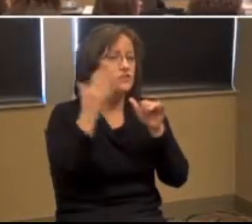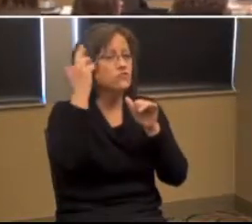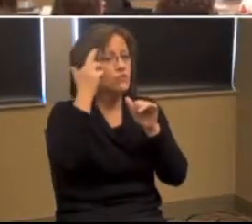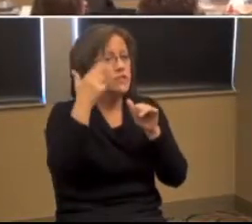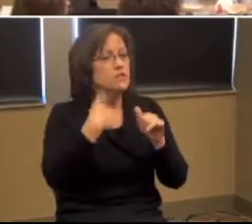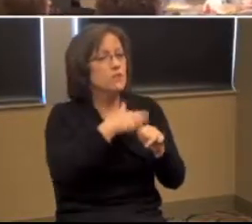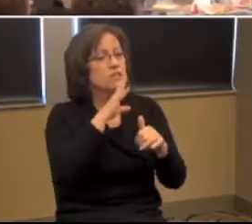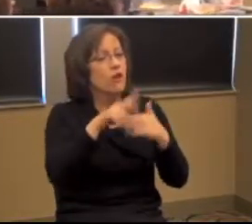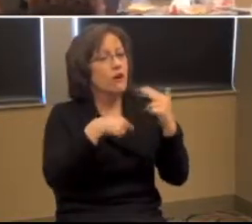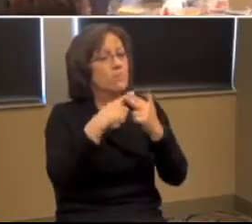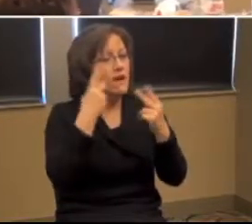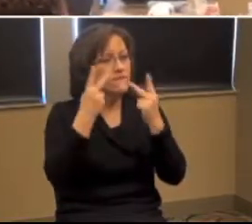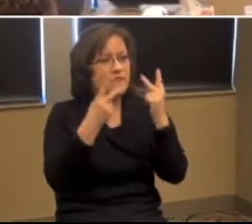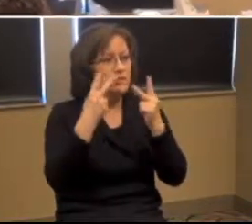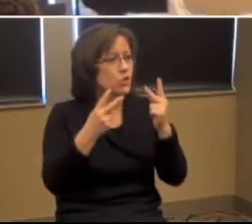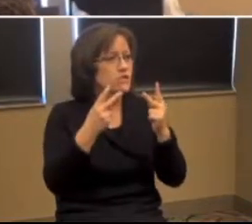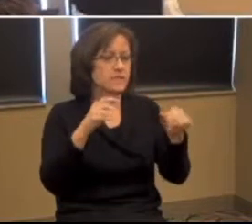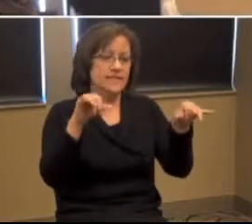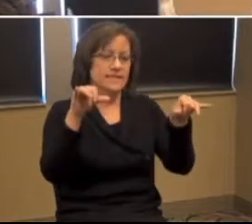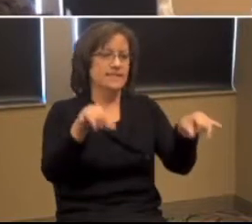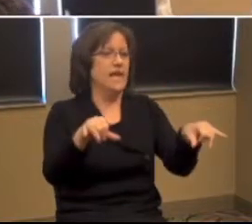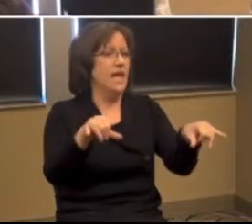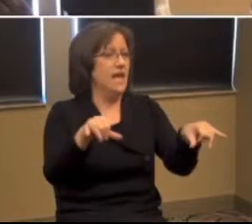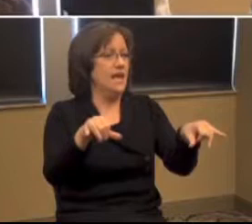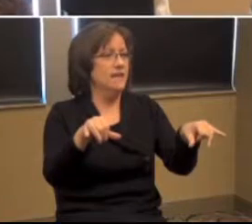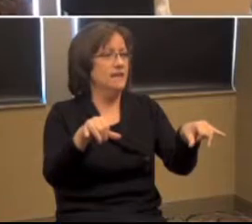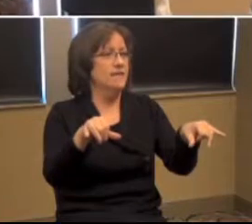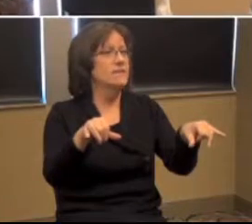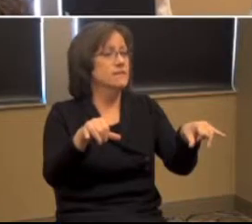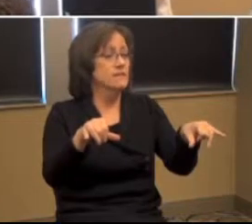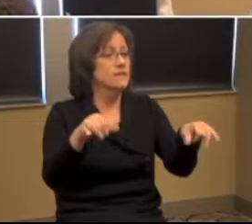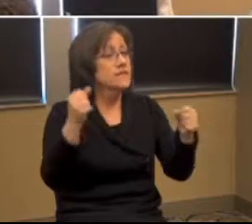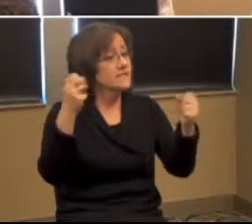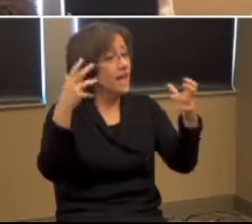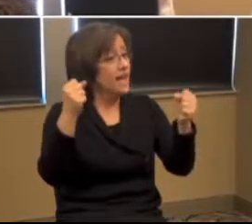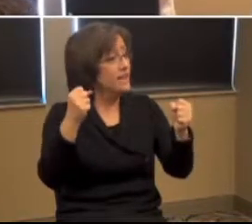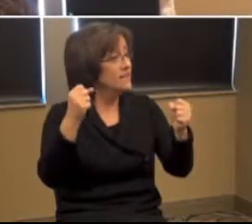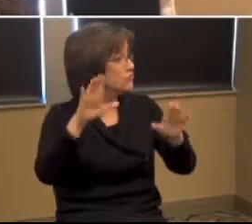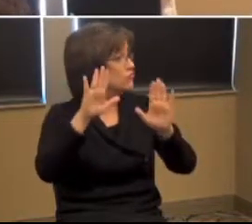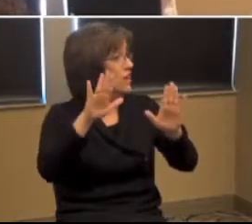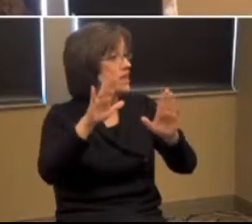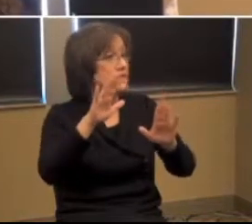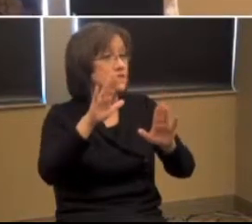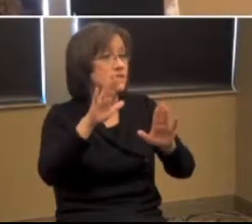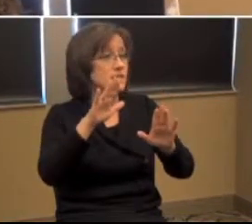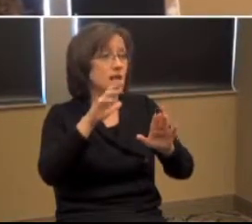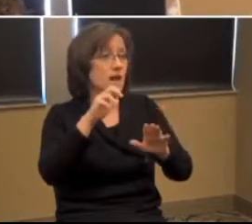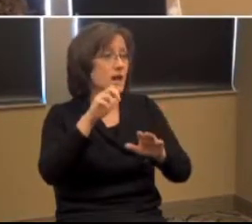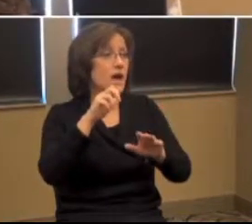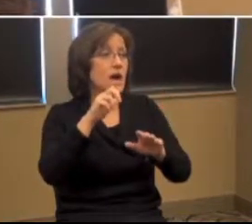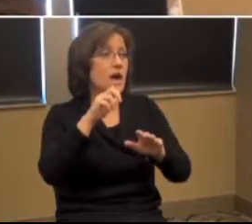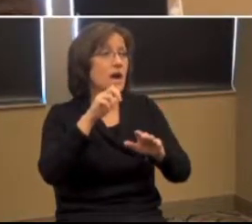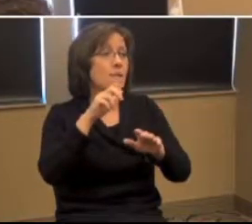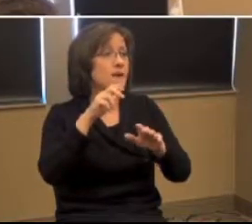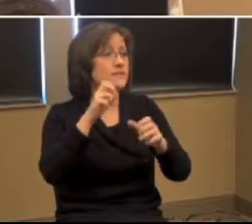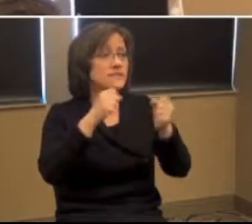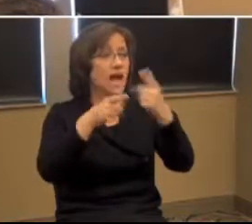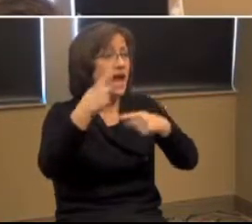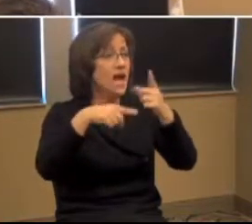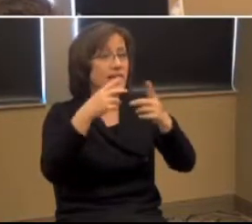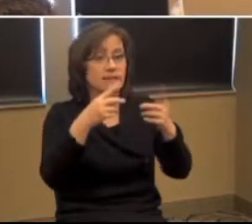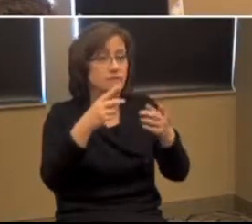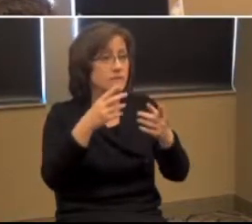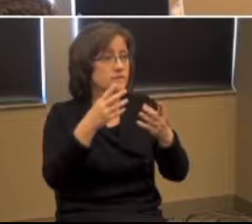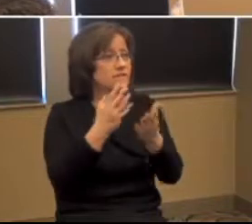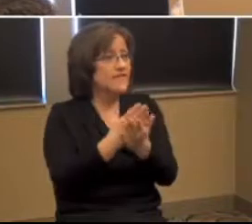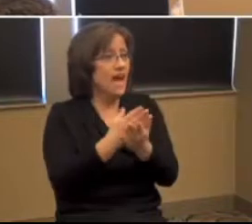about visuals that don't go away. Sign is great, guys. I'm not going to say sign isn't great, but sign goes away. So if